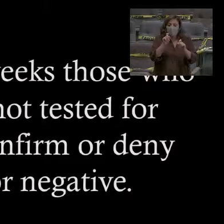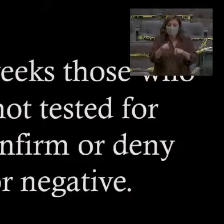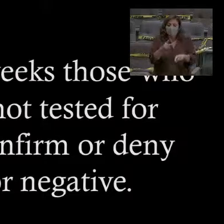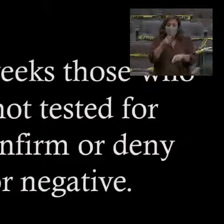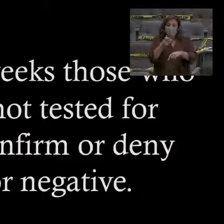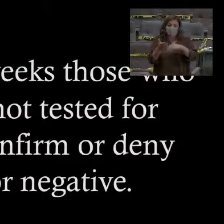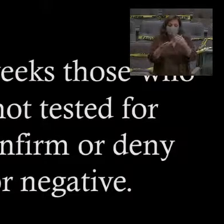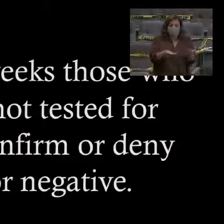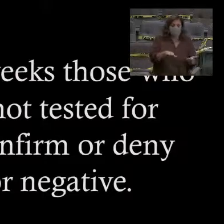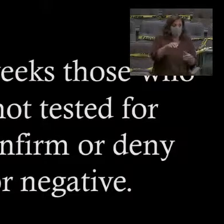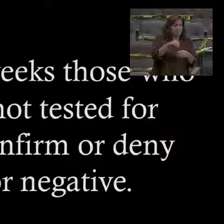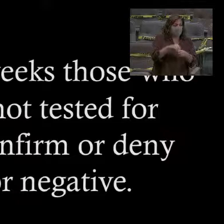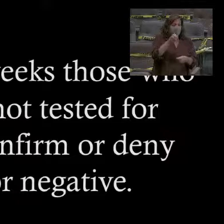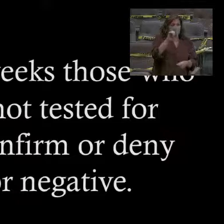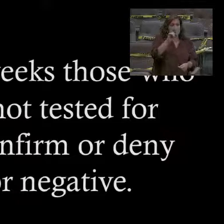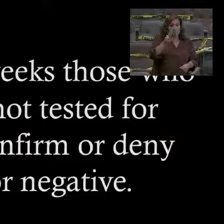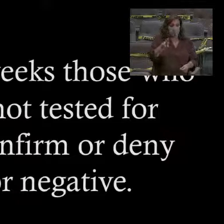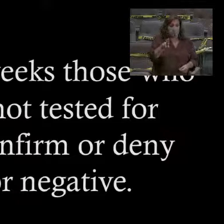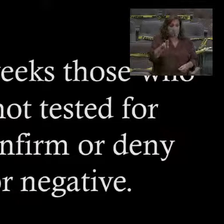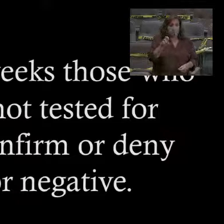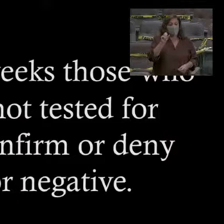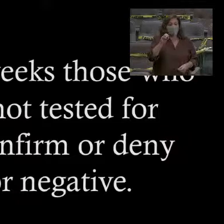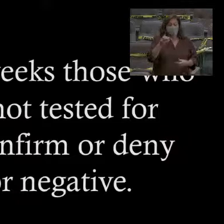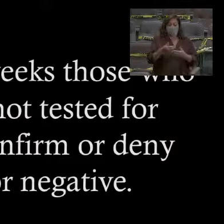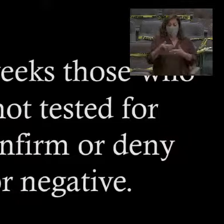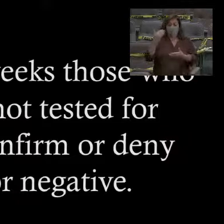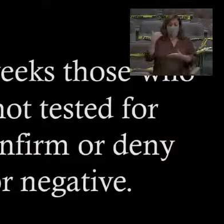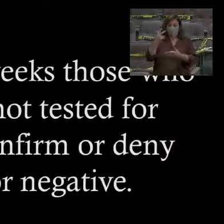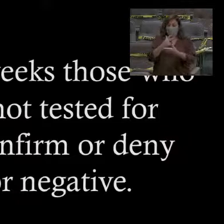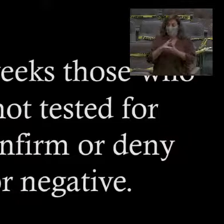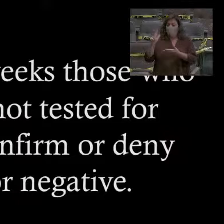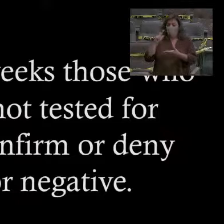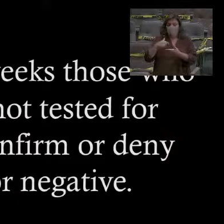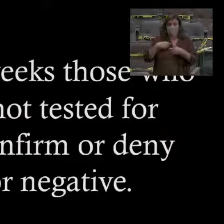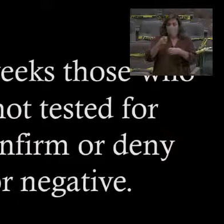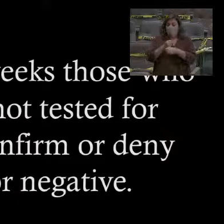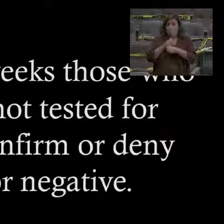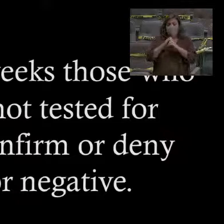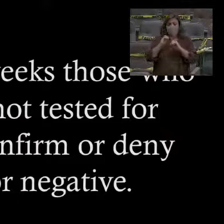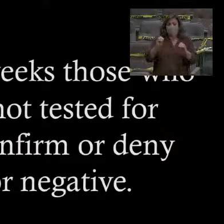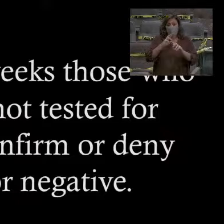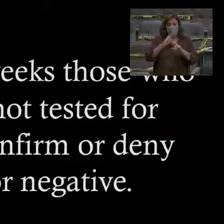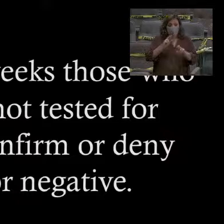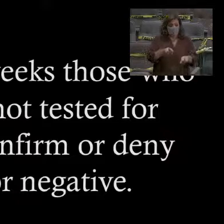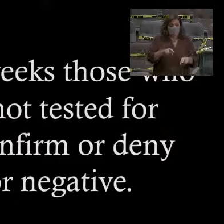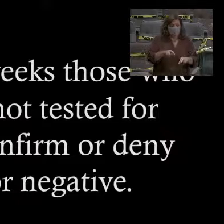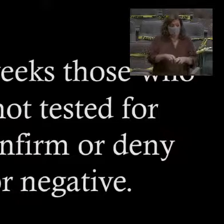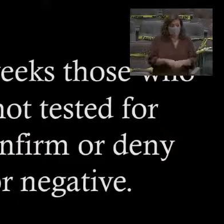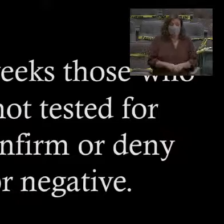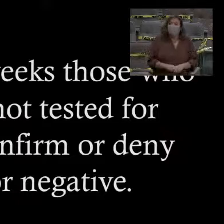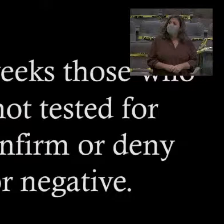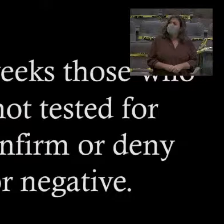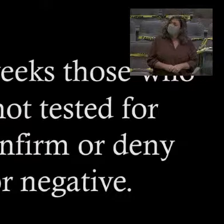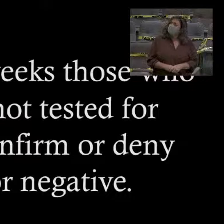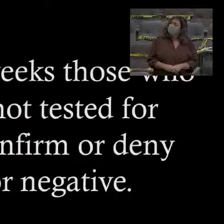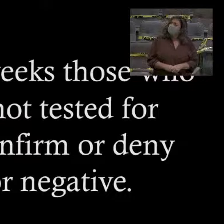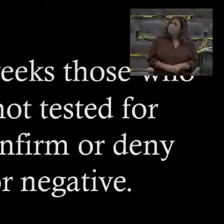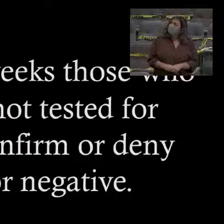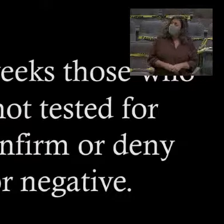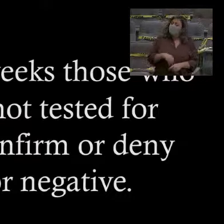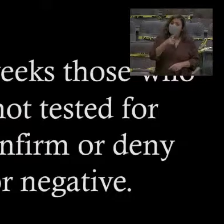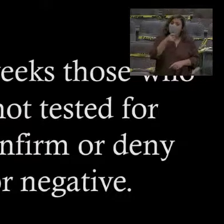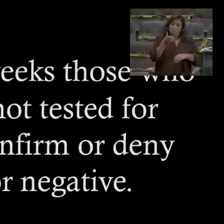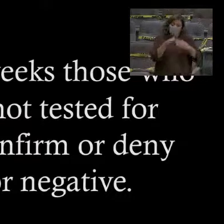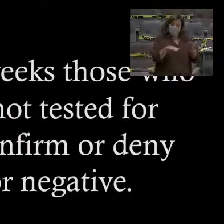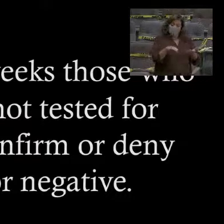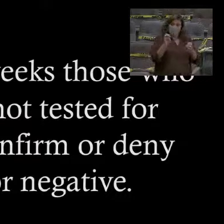ER. So for the last 3 weeks, I would not get any reports from Phoebe. Department of Public Health did not get any that died in the ER.